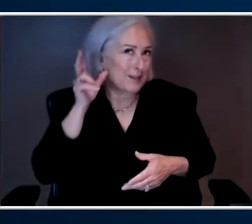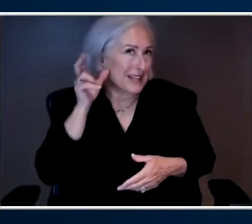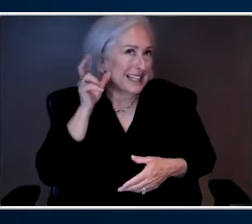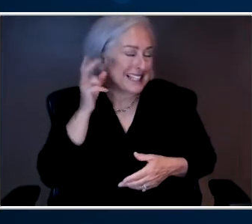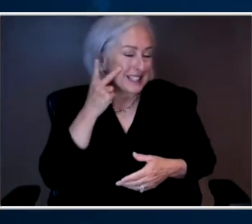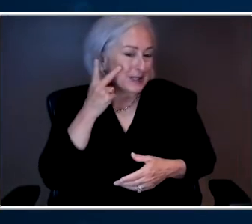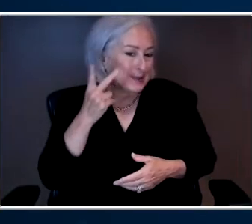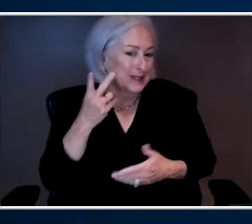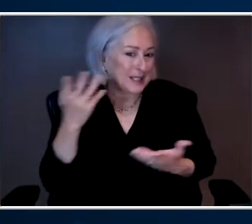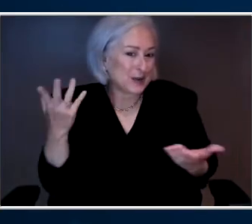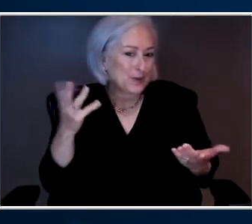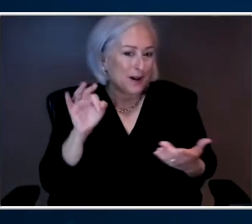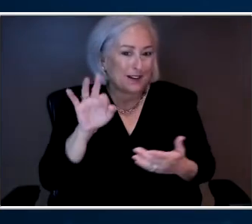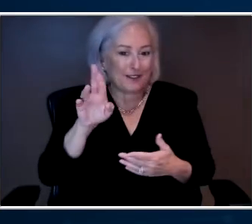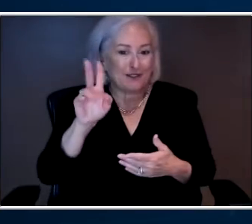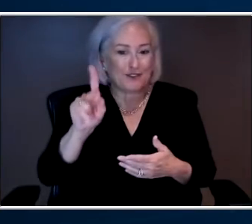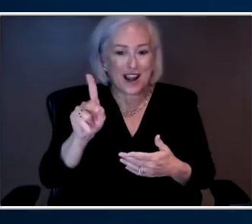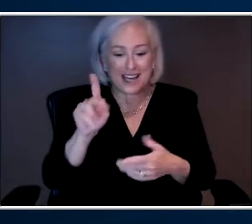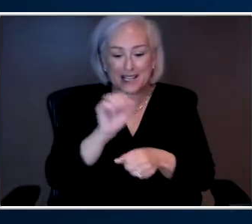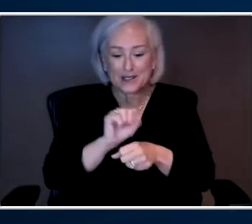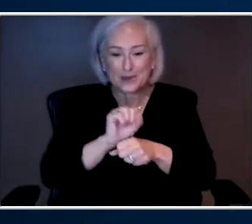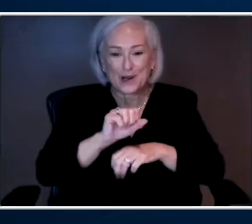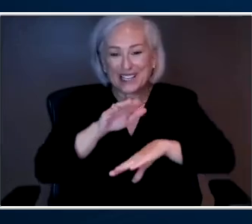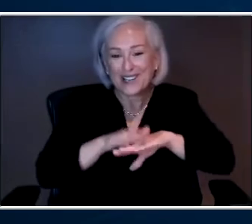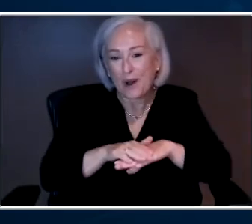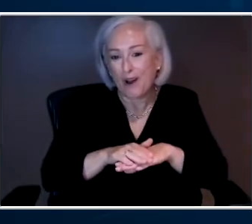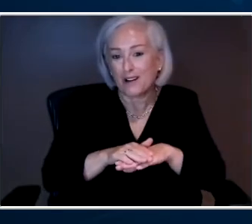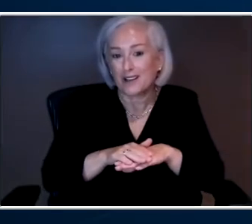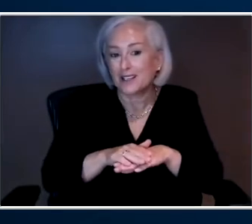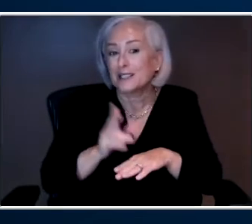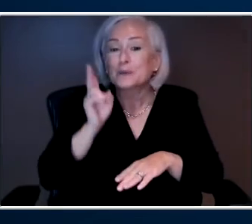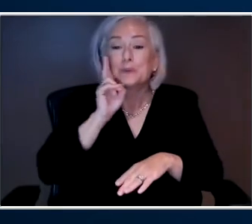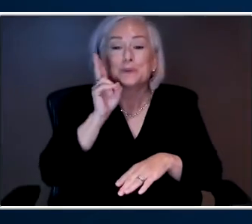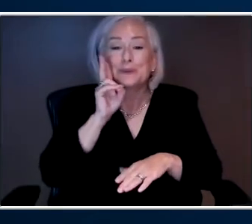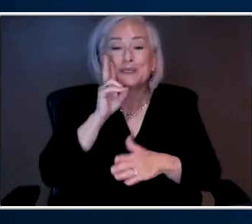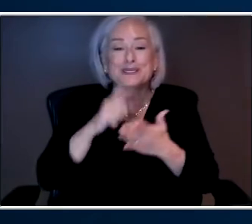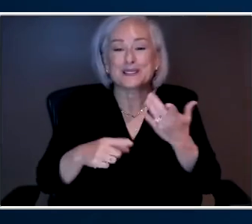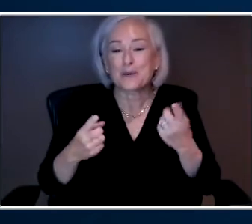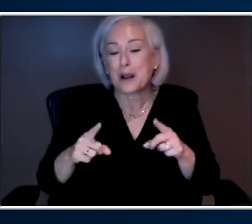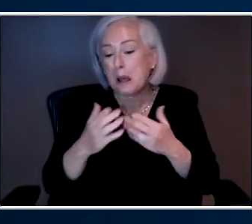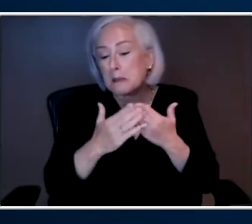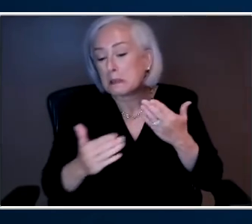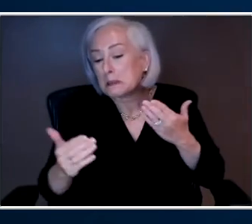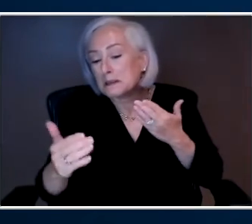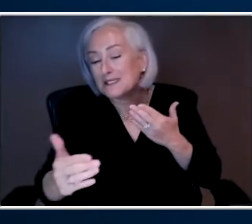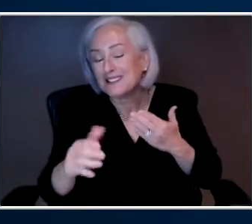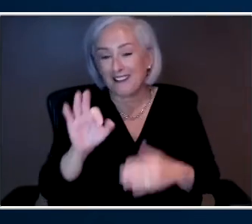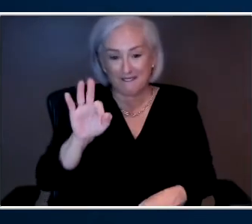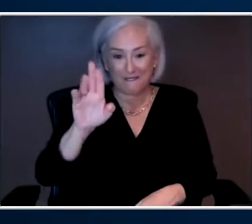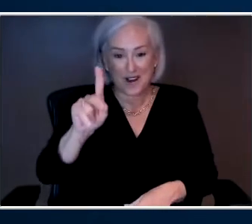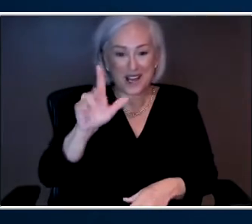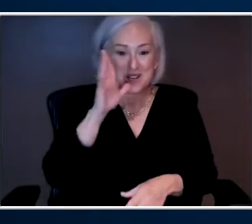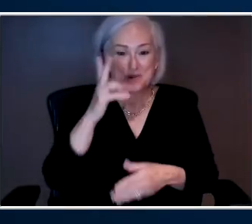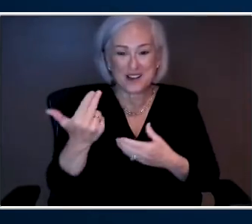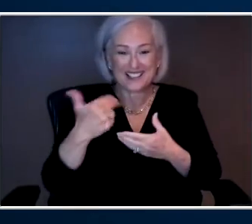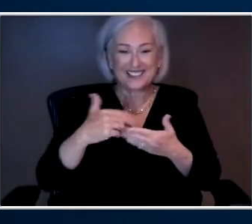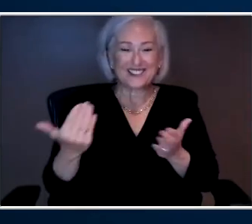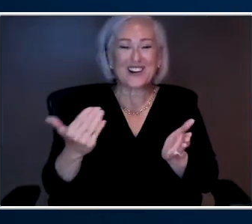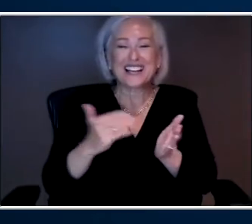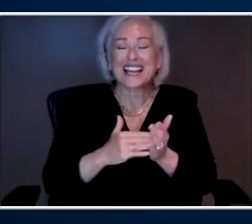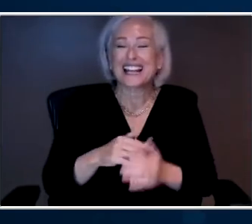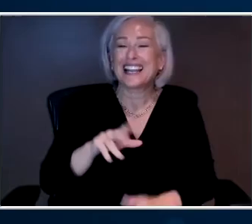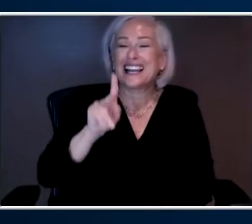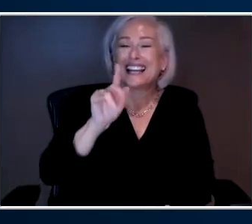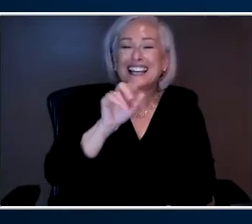be continued story. Stay tuned. Okay, I like it, Frank. You will be back, okay? Kevin and Elsa, thank you so much. Grant, be